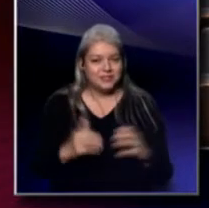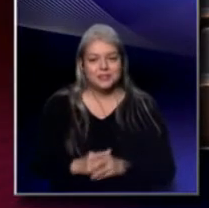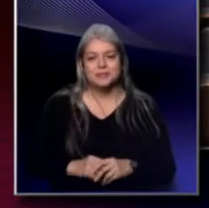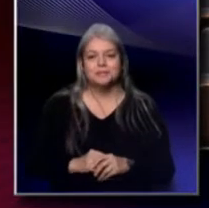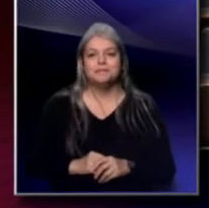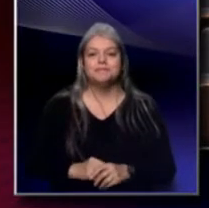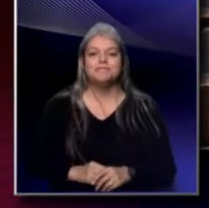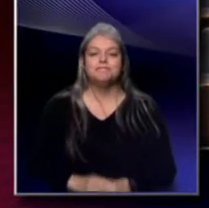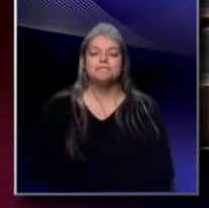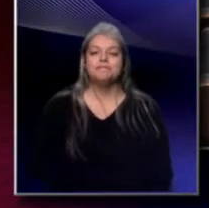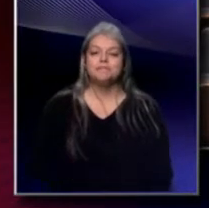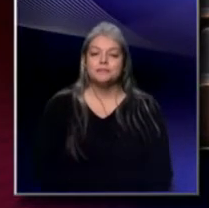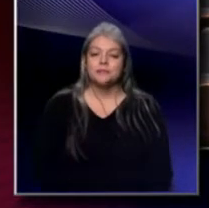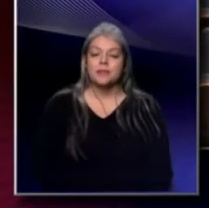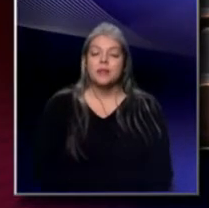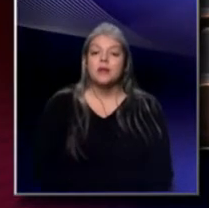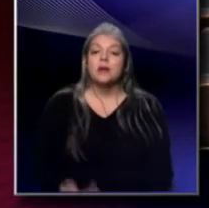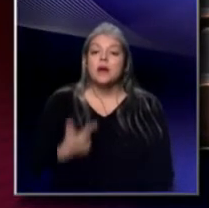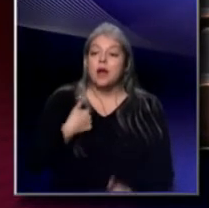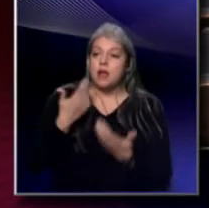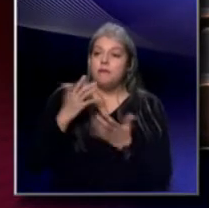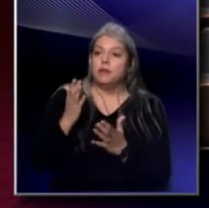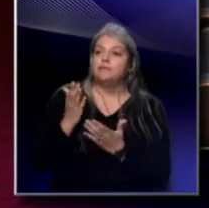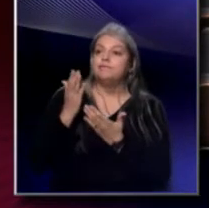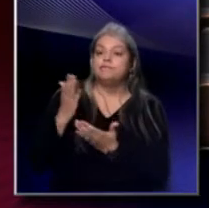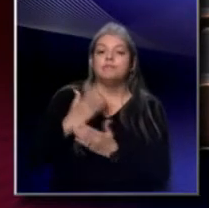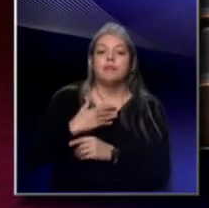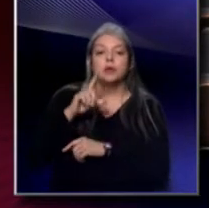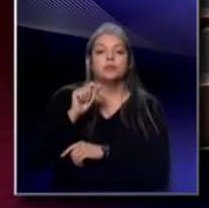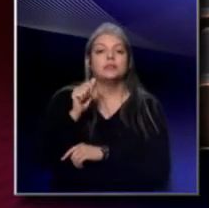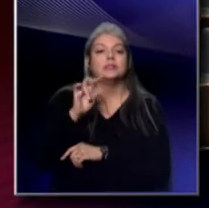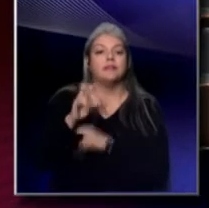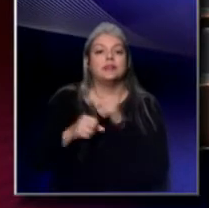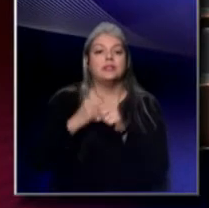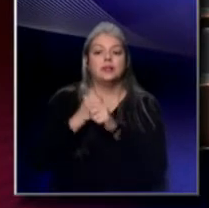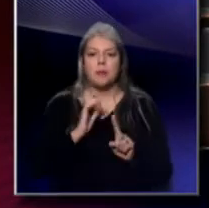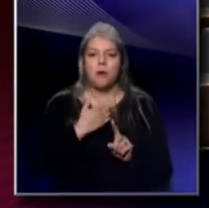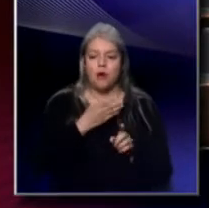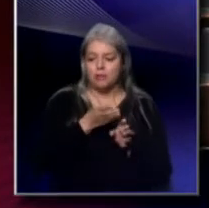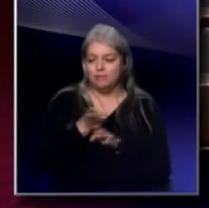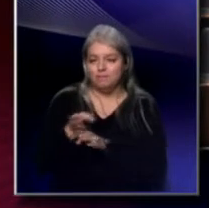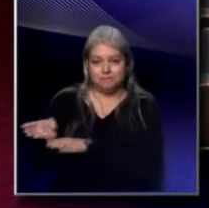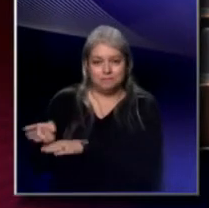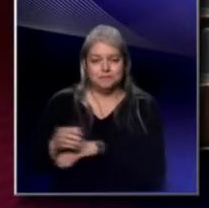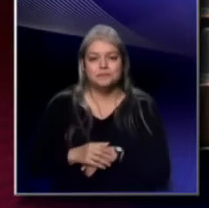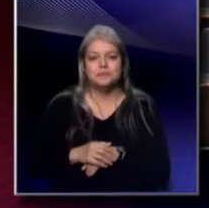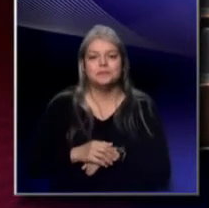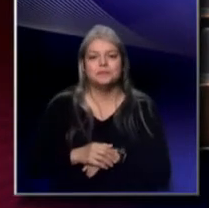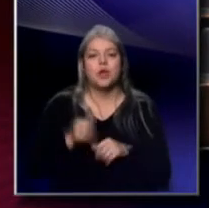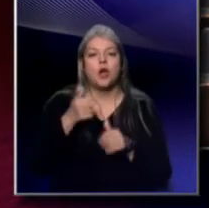Audience. Board members, I submitted to you the 2017 year in review under M&C.